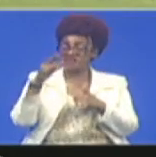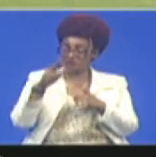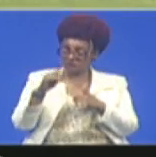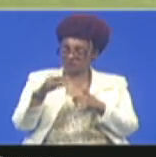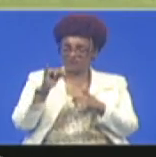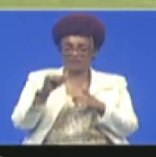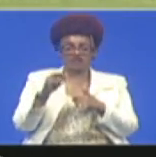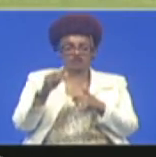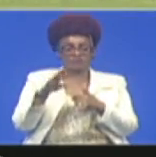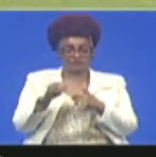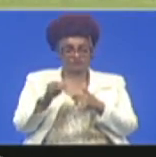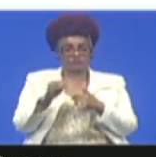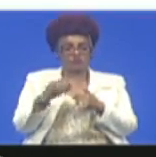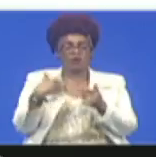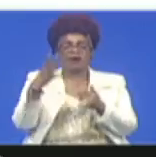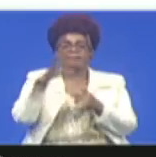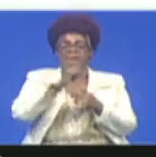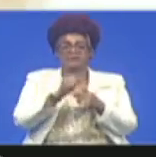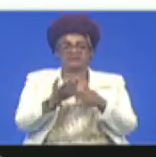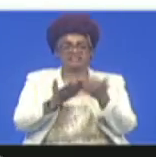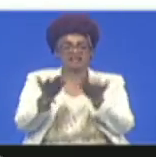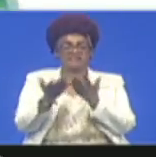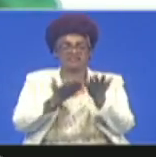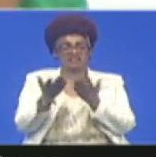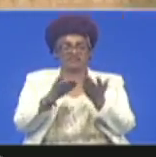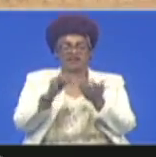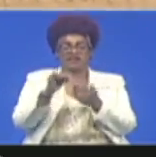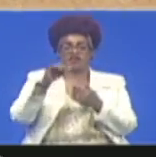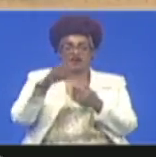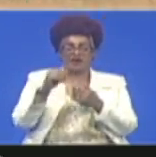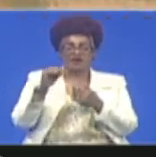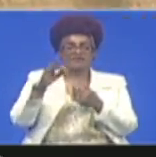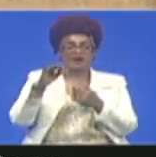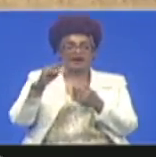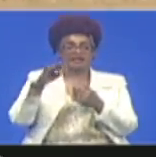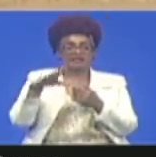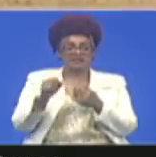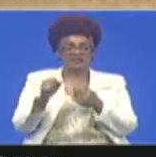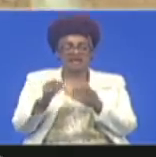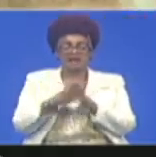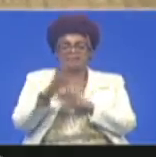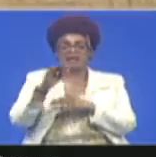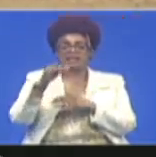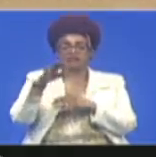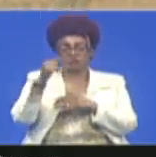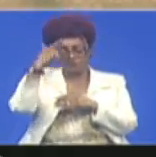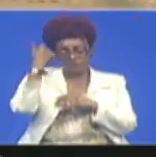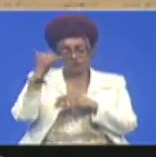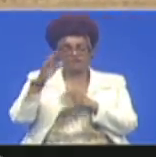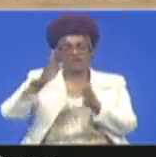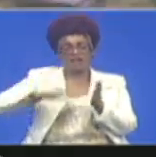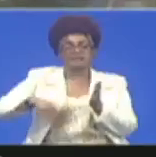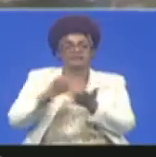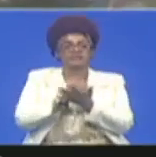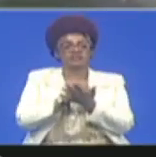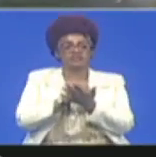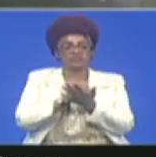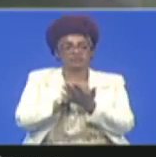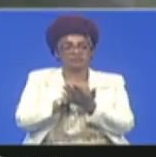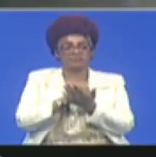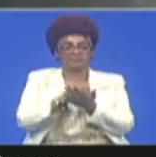Cup, will miss the services of Ivorian striker Francis Afirie and Clifton Mieso due to late registration.